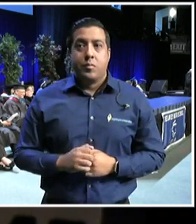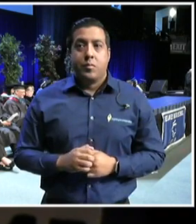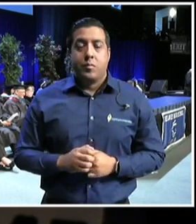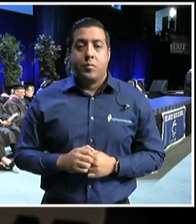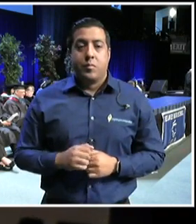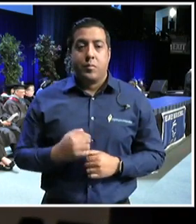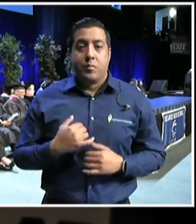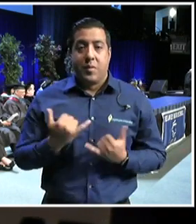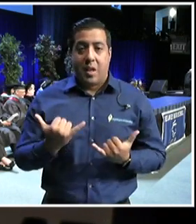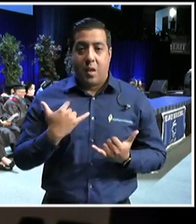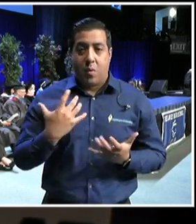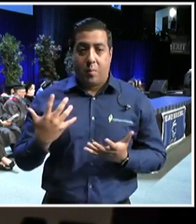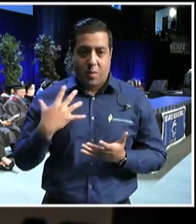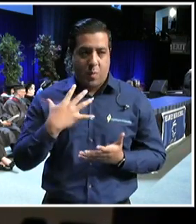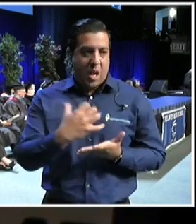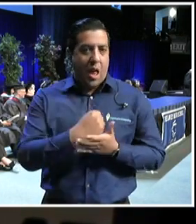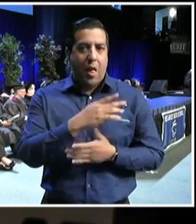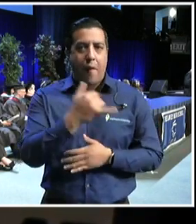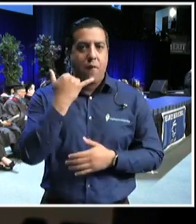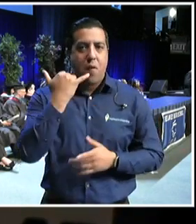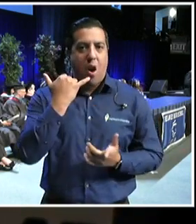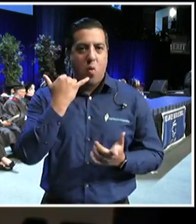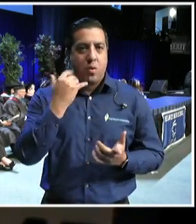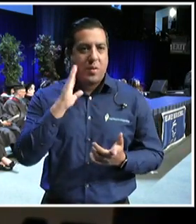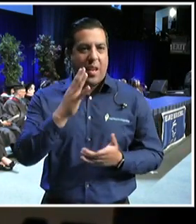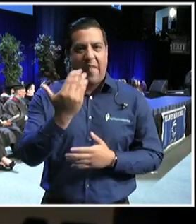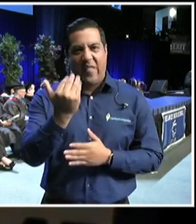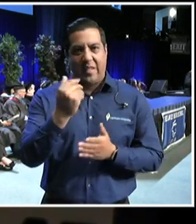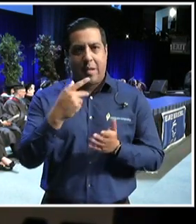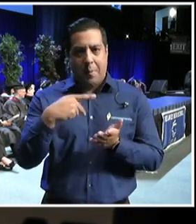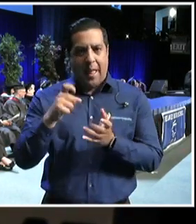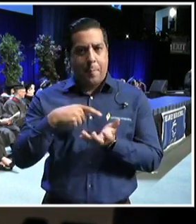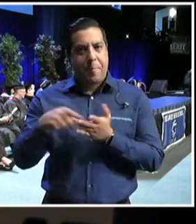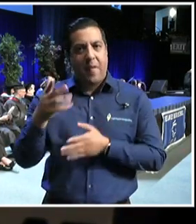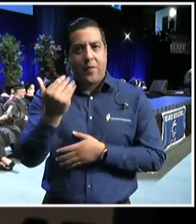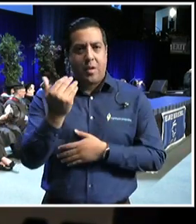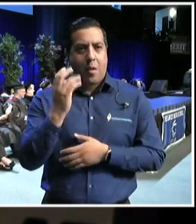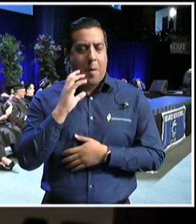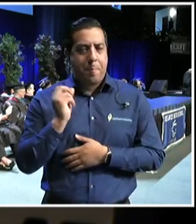Nally, we're going to collect that phone. You'll pay $15 to get it back after the graduation.